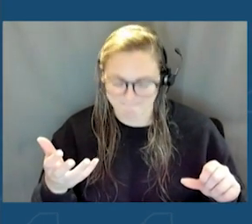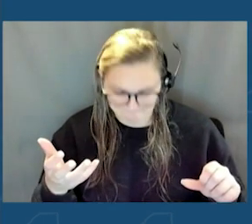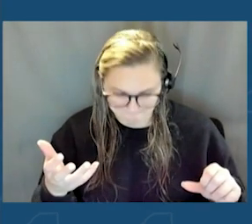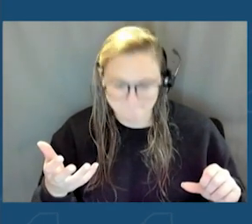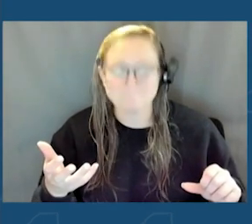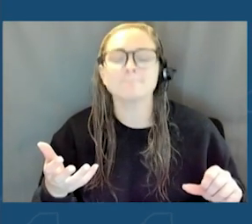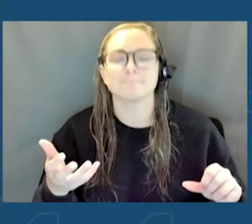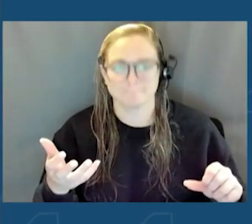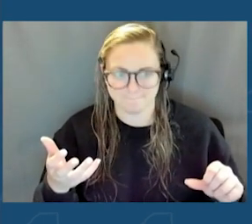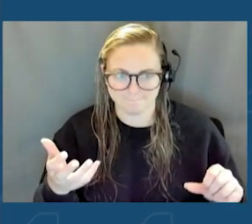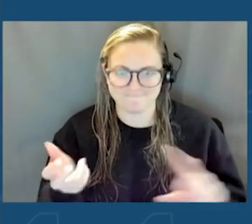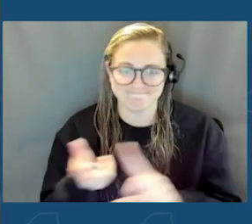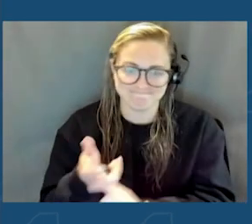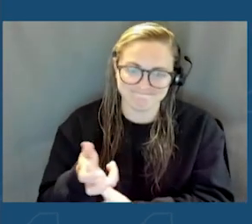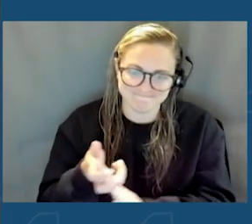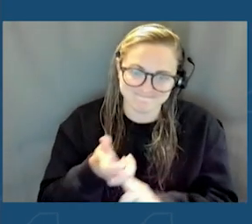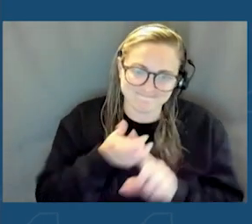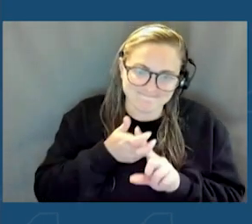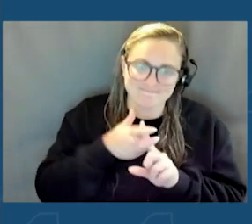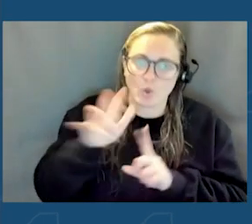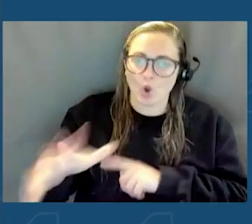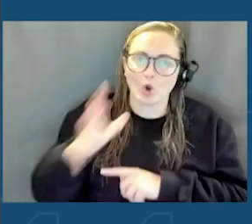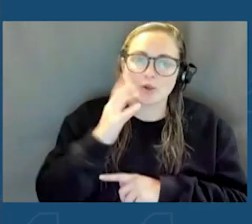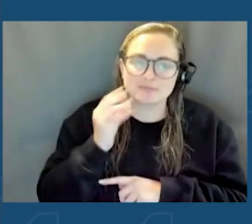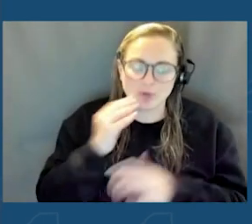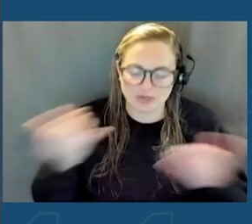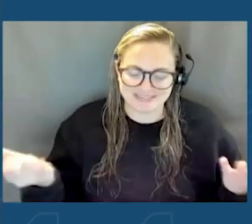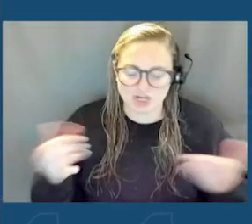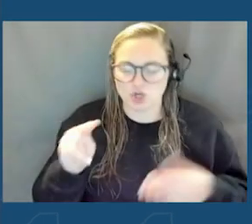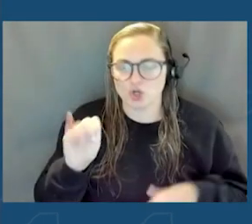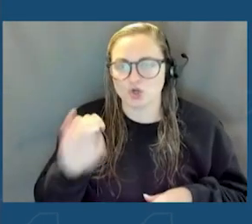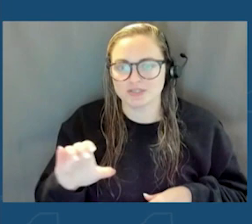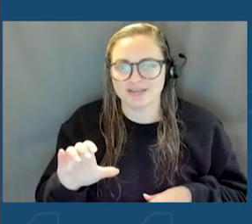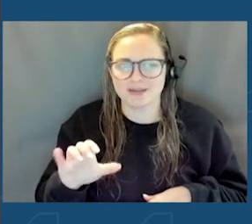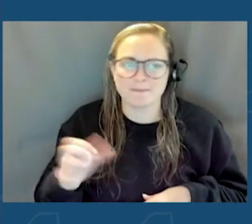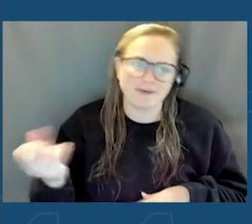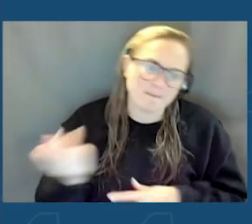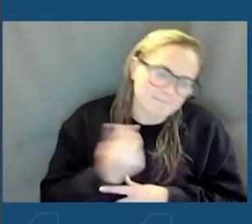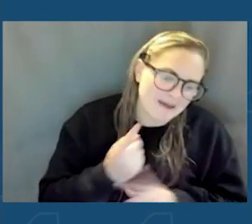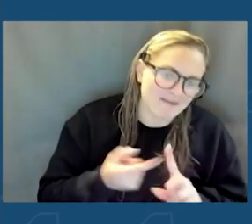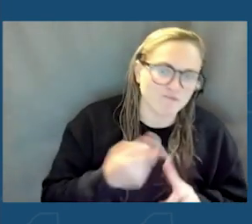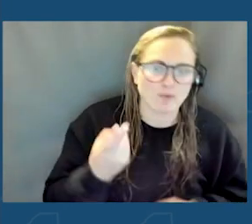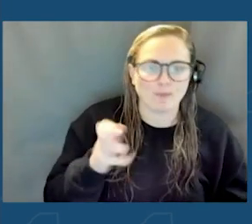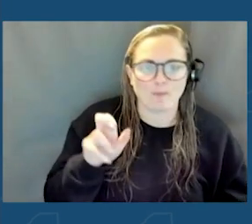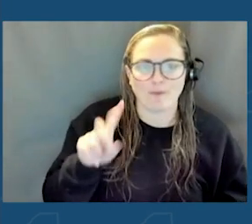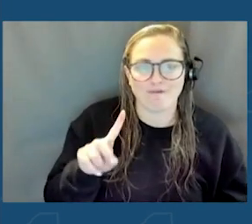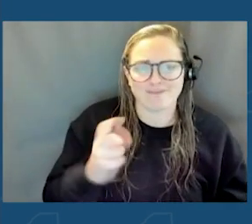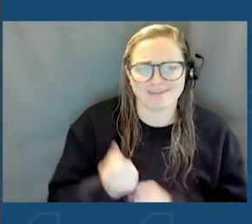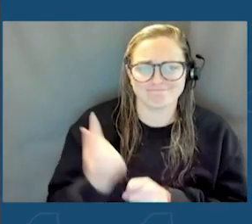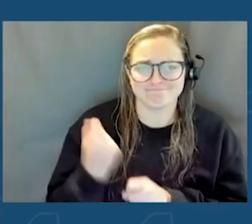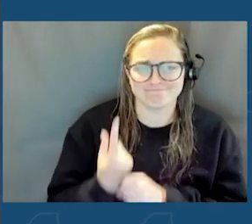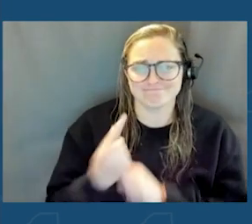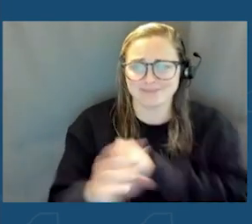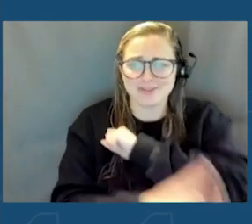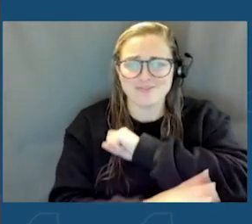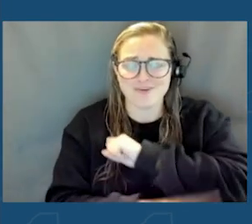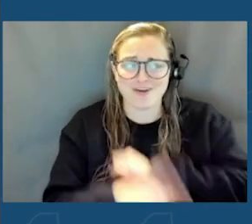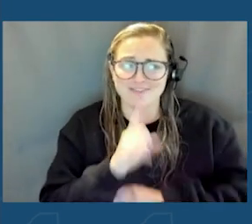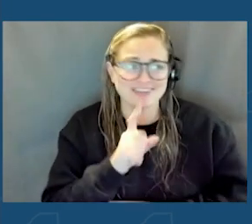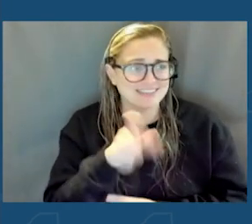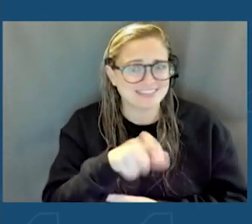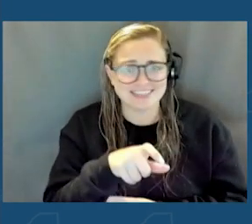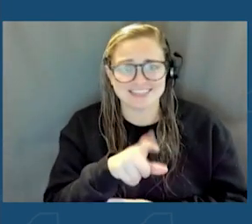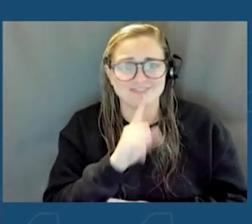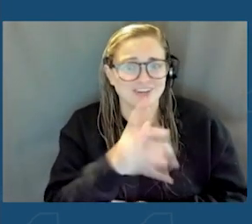draw upon her years of experience here in New York City, but to recruit her back from Harvard last fall at a time when I needed a real